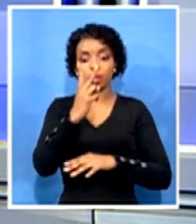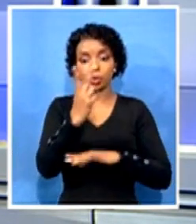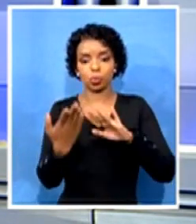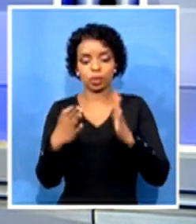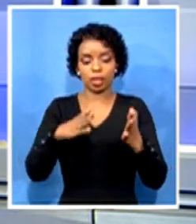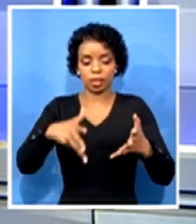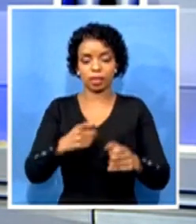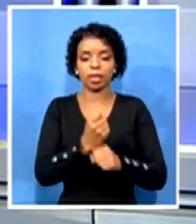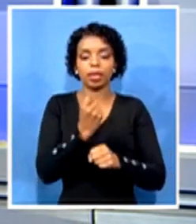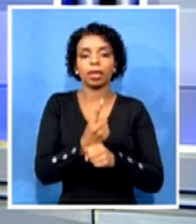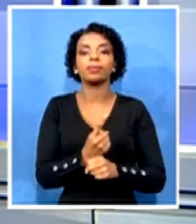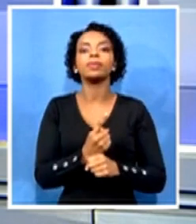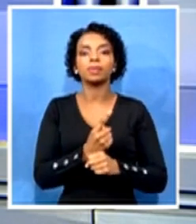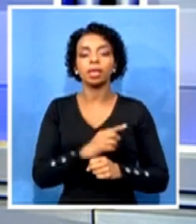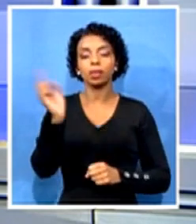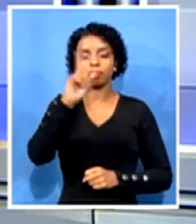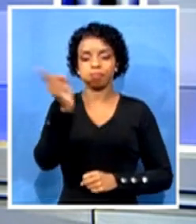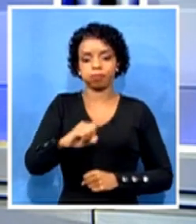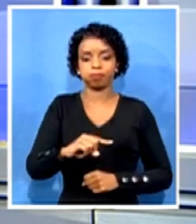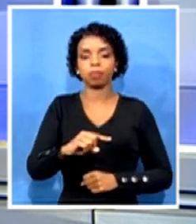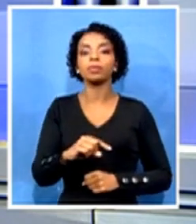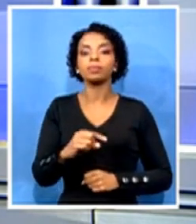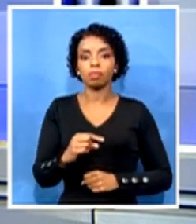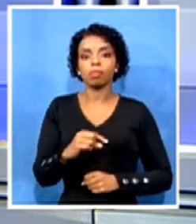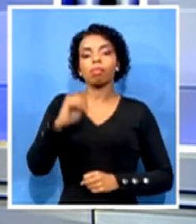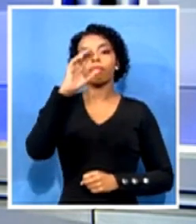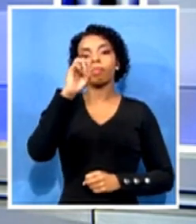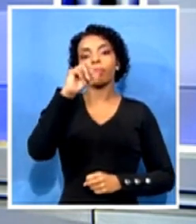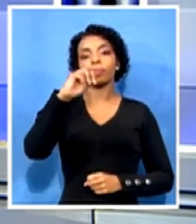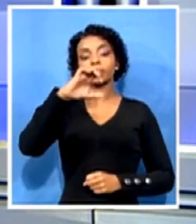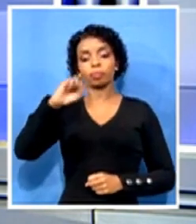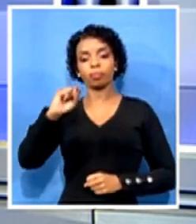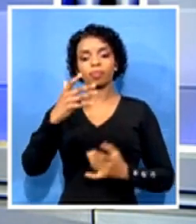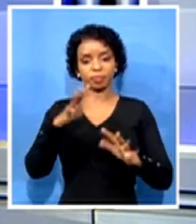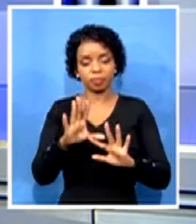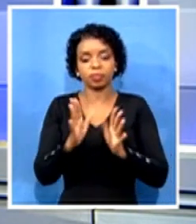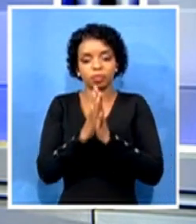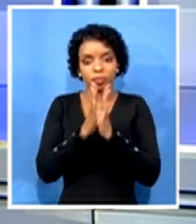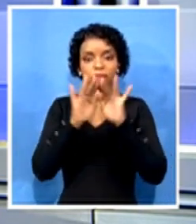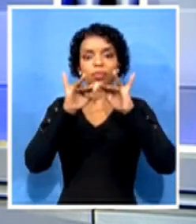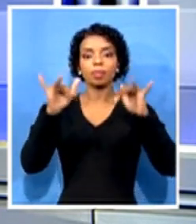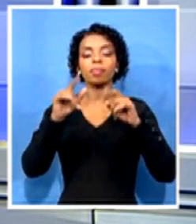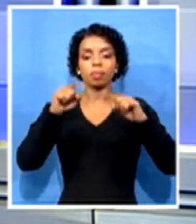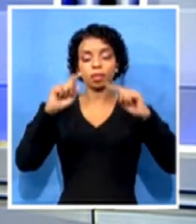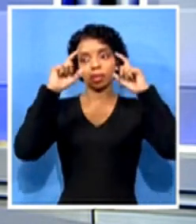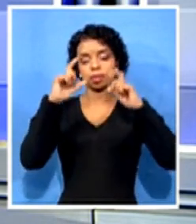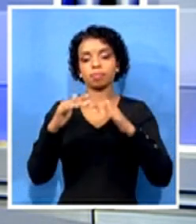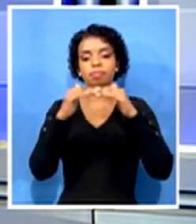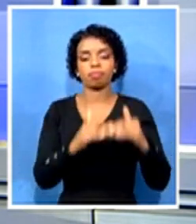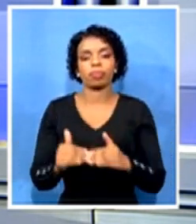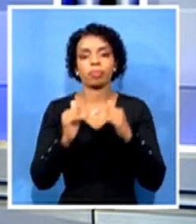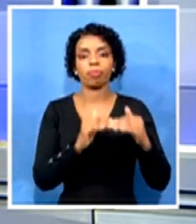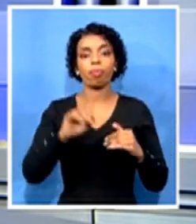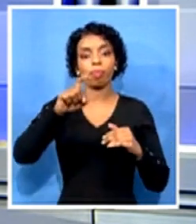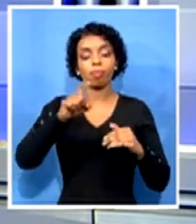Emergency services have appealed to motorists and those living in low-lying areas to exercise caution. To unpack these weather conditions, we're